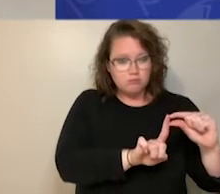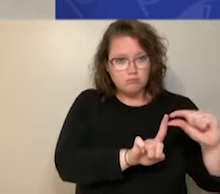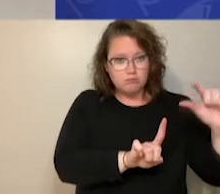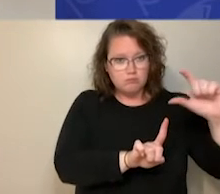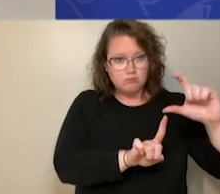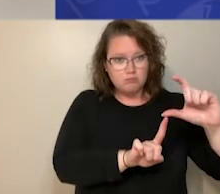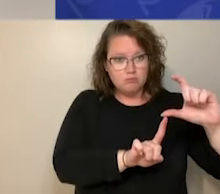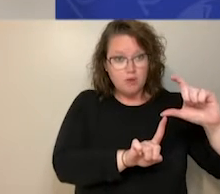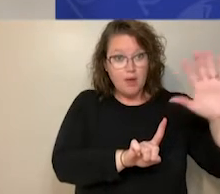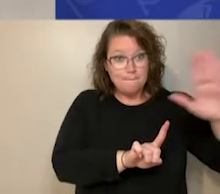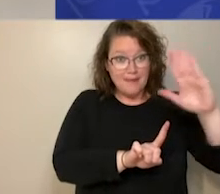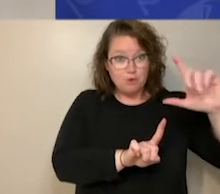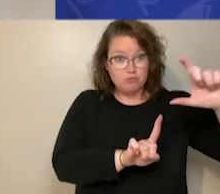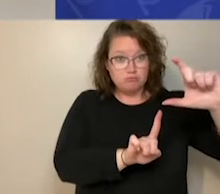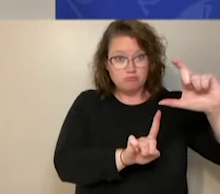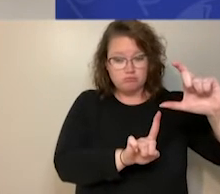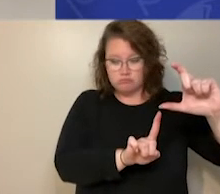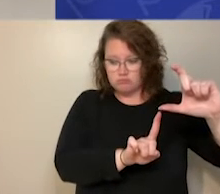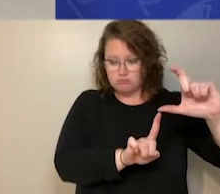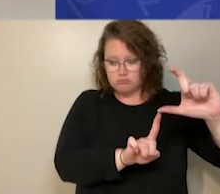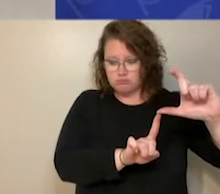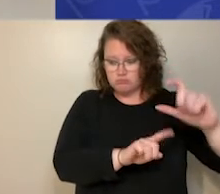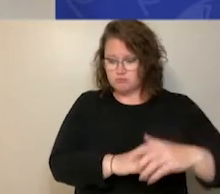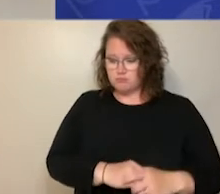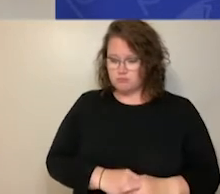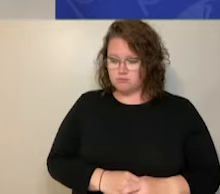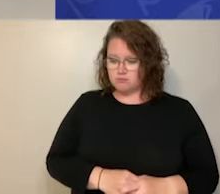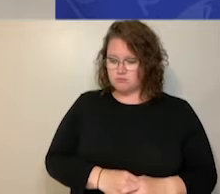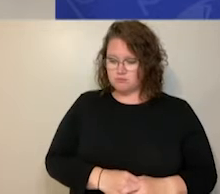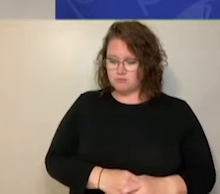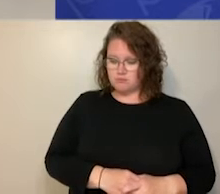color. Make a circle above your fingernail.